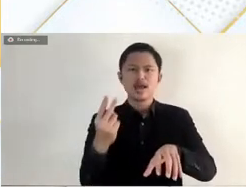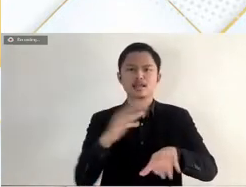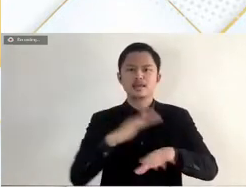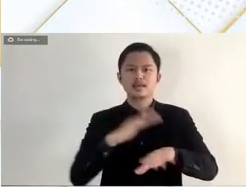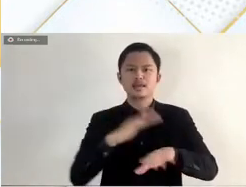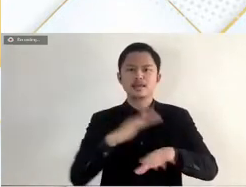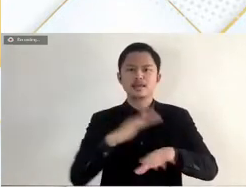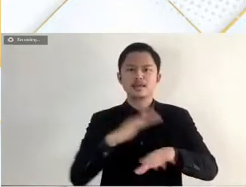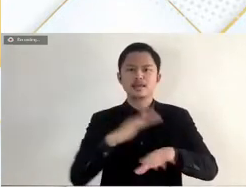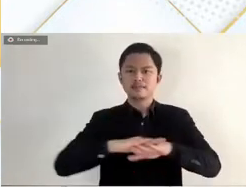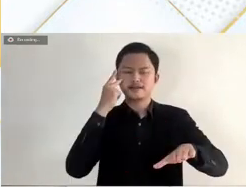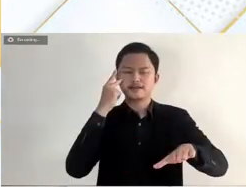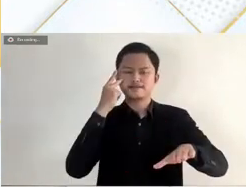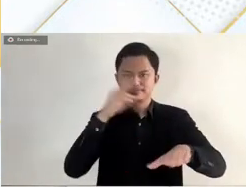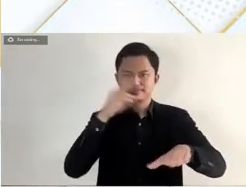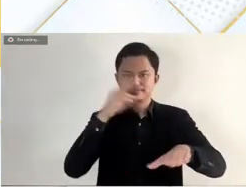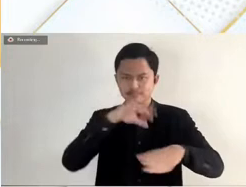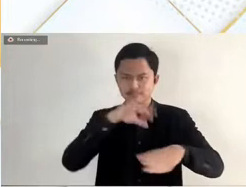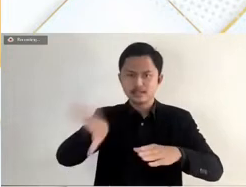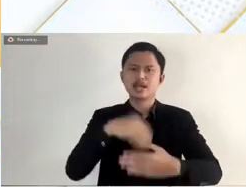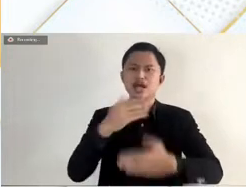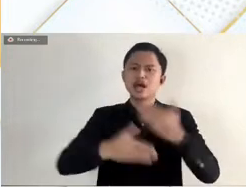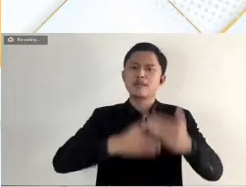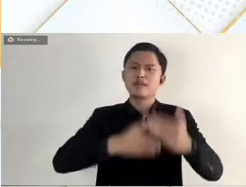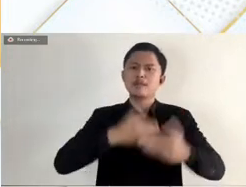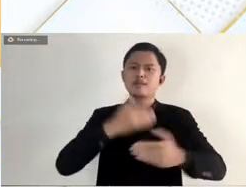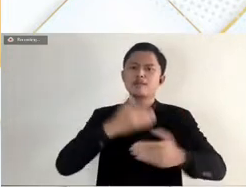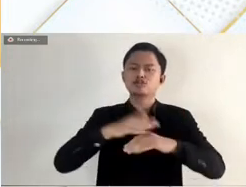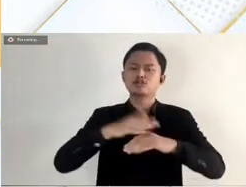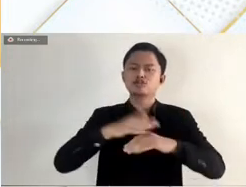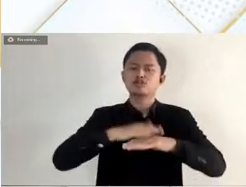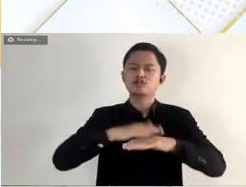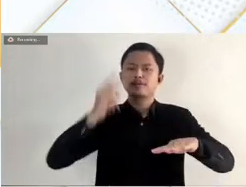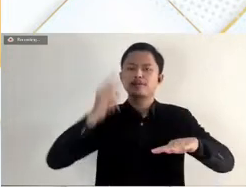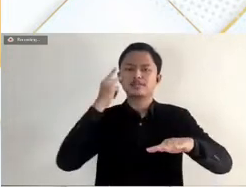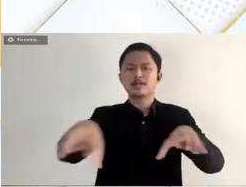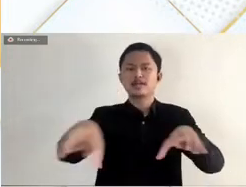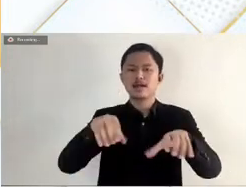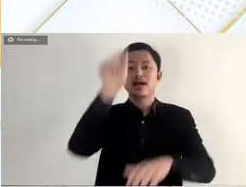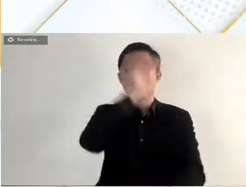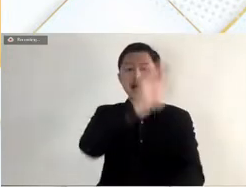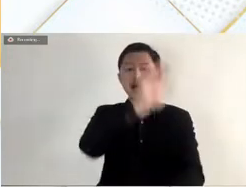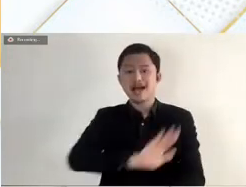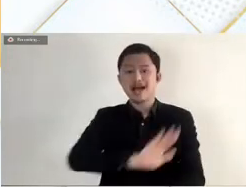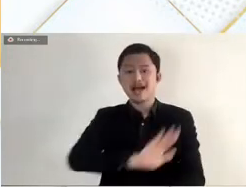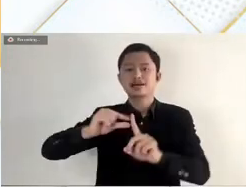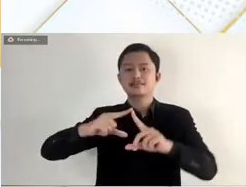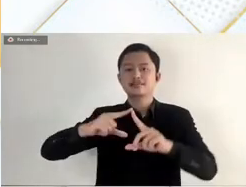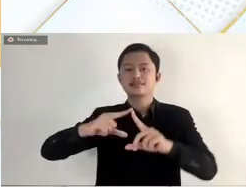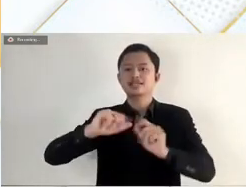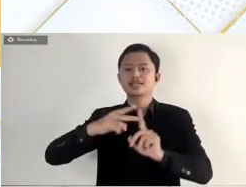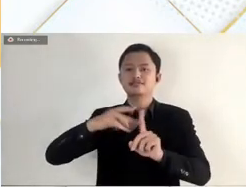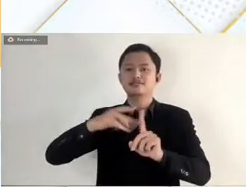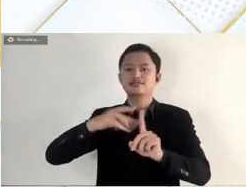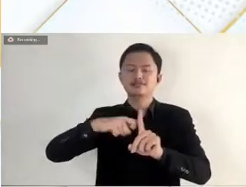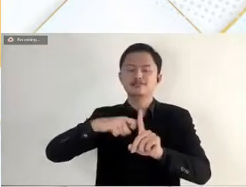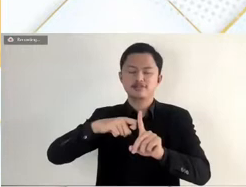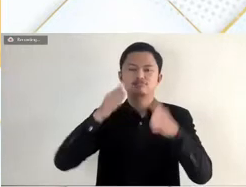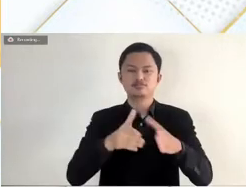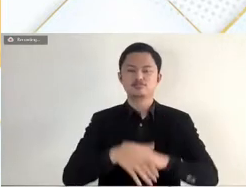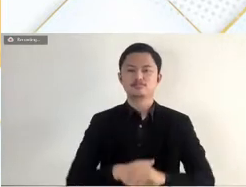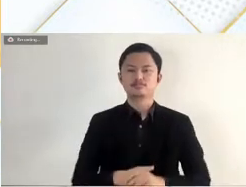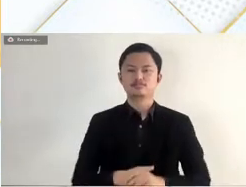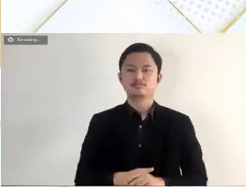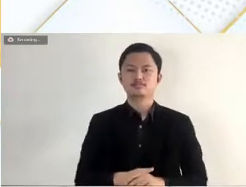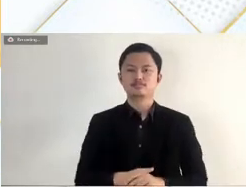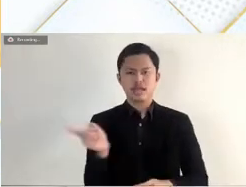touch on peacekeeping operations as a region, as Asia Pacific region. We support the UN and other